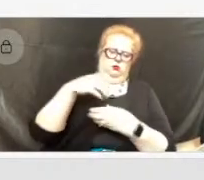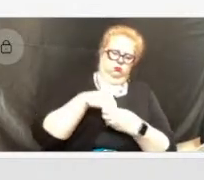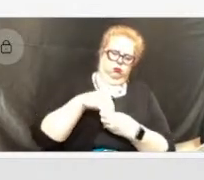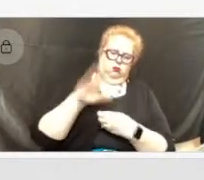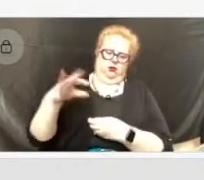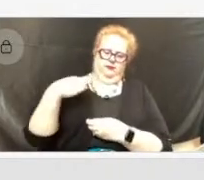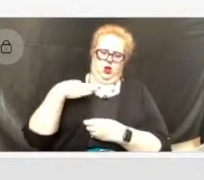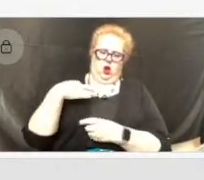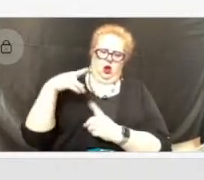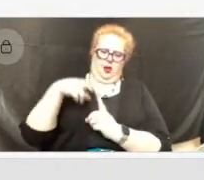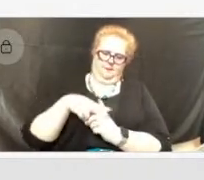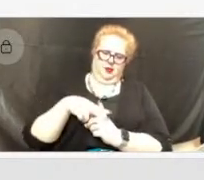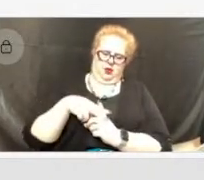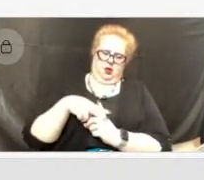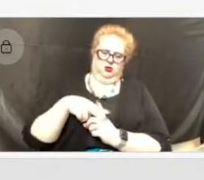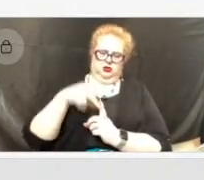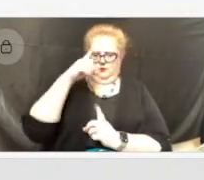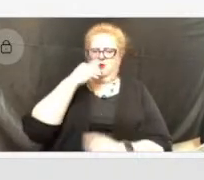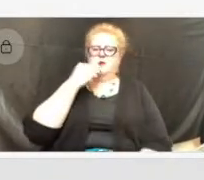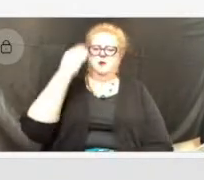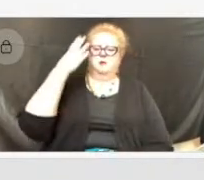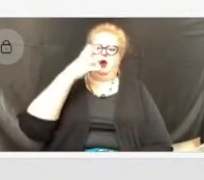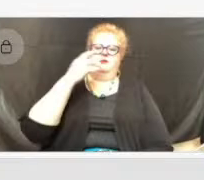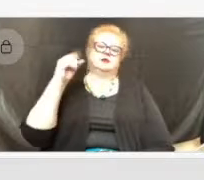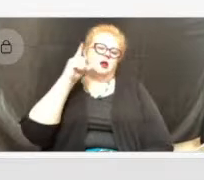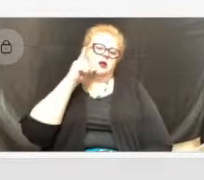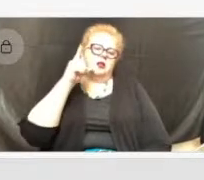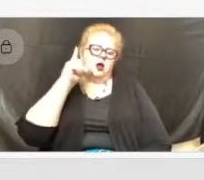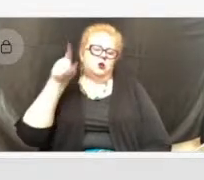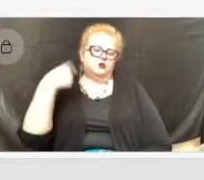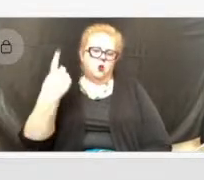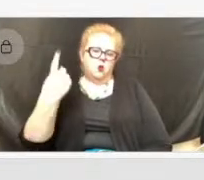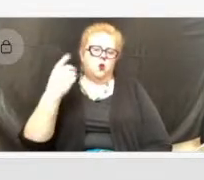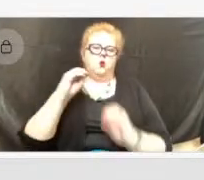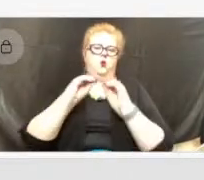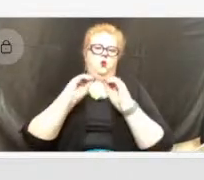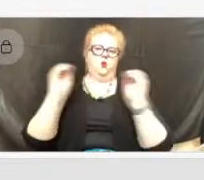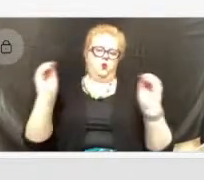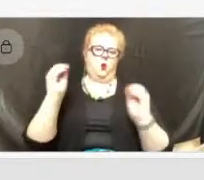for the breakfast and lunch only and no evening meal.